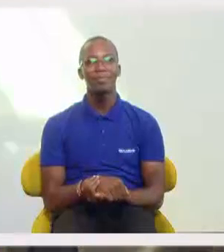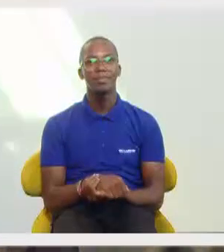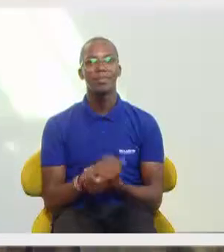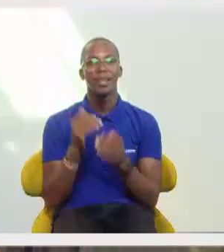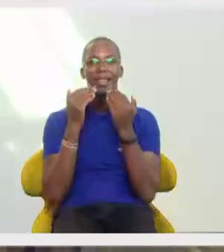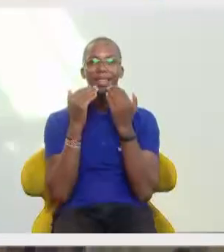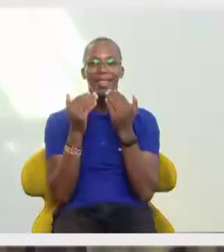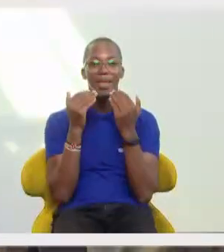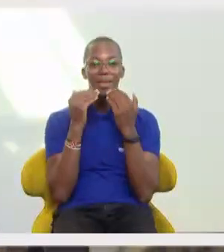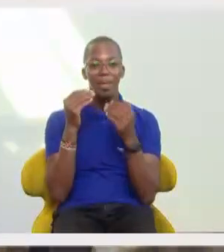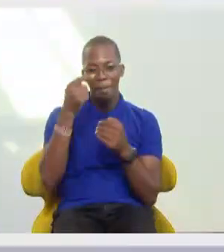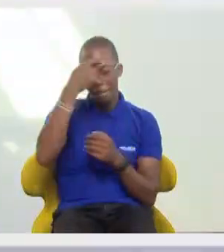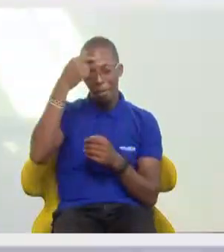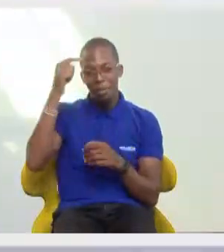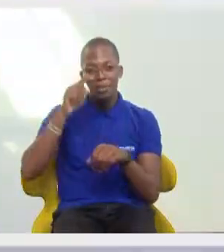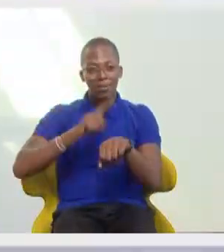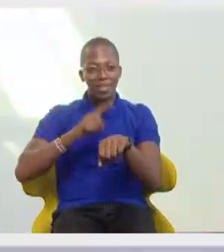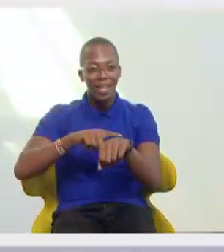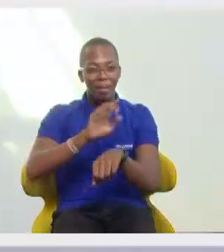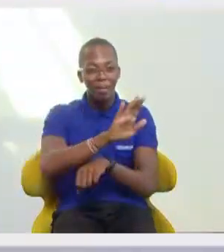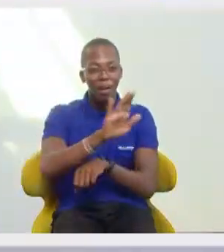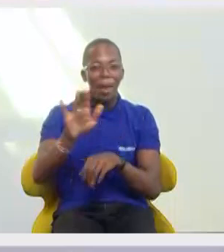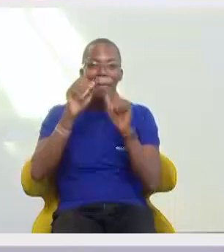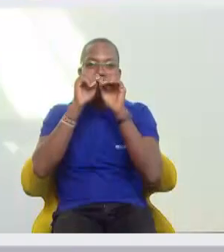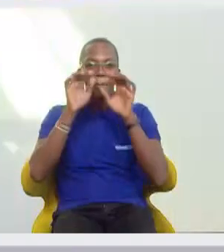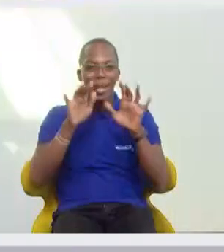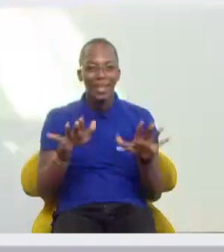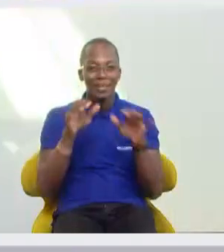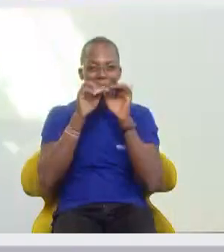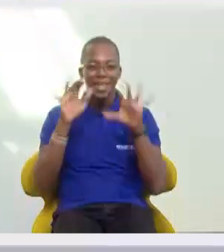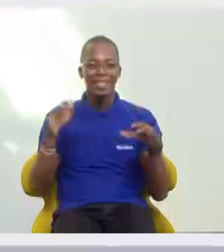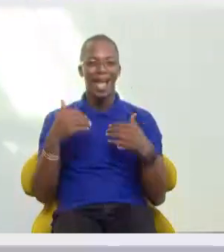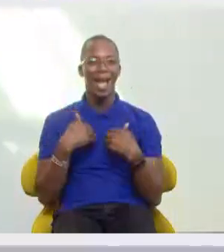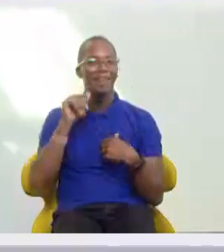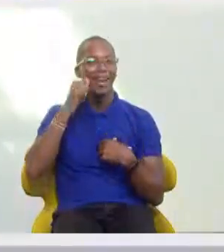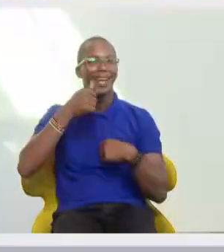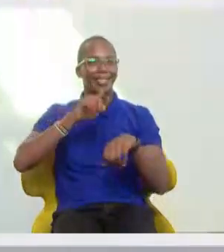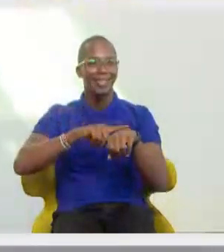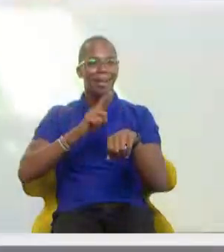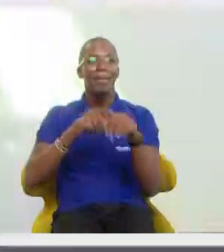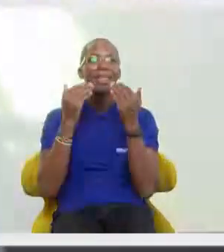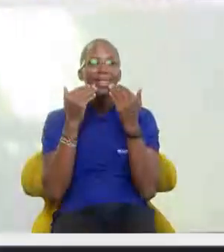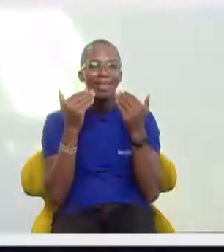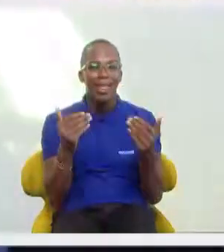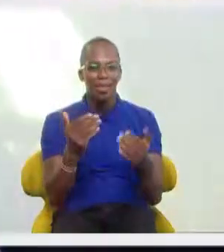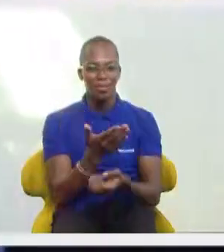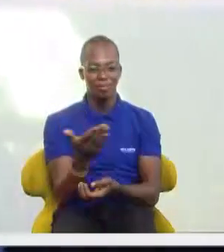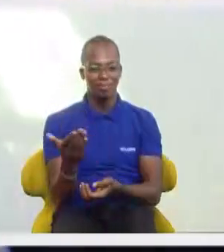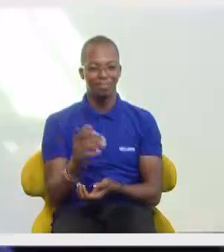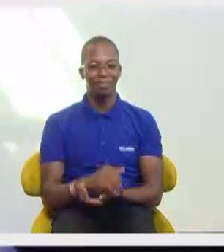Thank you so much for your time. Be blessed and have a nice time. Thank you.